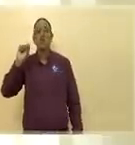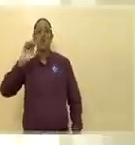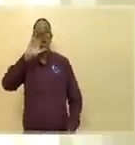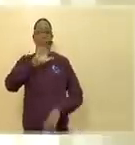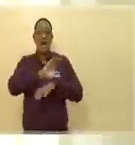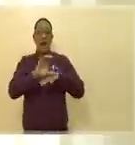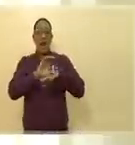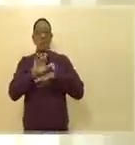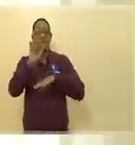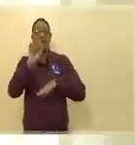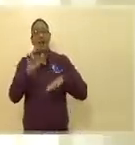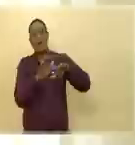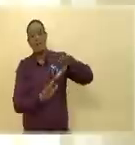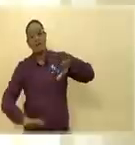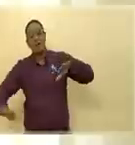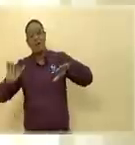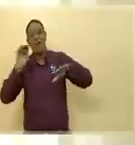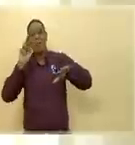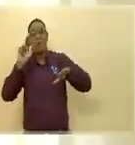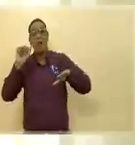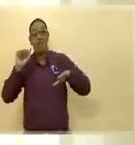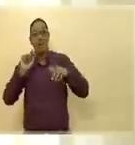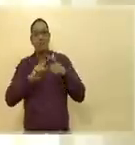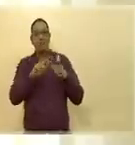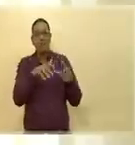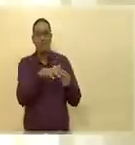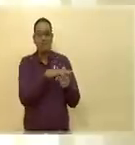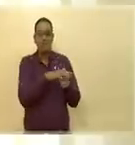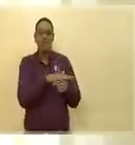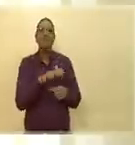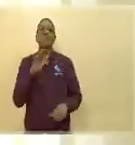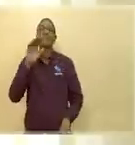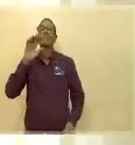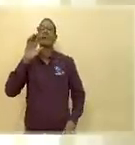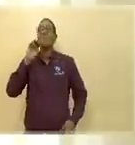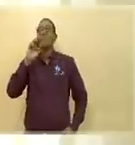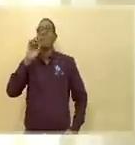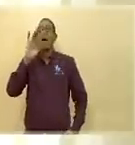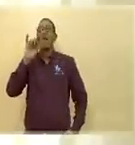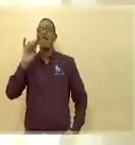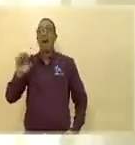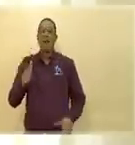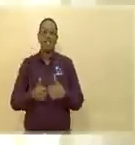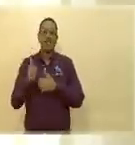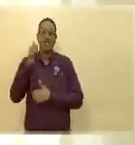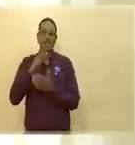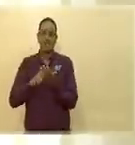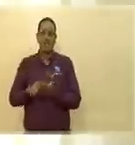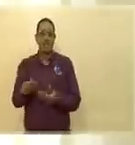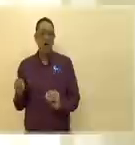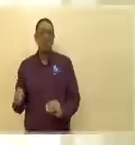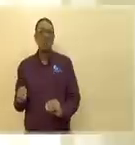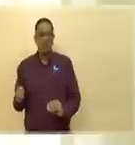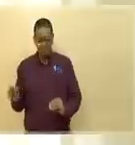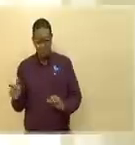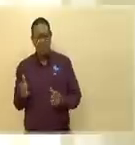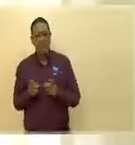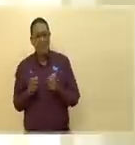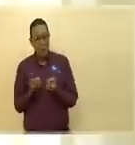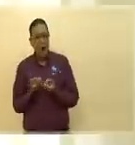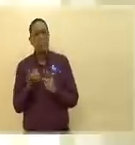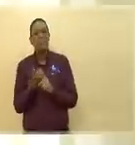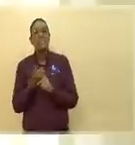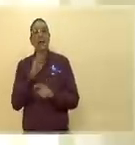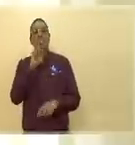delegation, Mr. Charlton McFarlane, the Chief Executive Officer of the Registrar General's Department, Dr. Warren Vernon, the